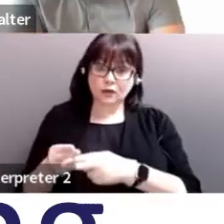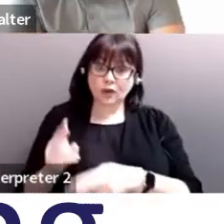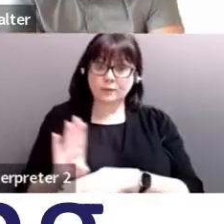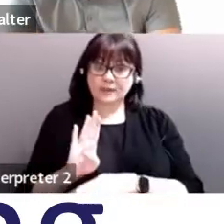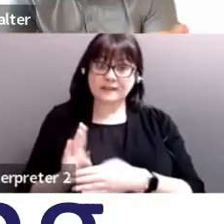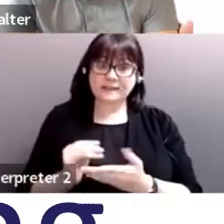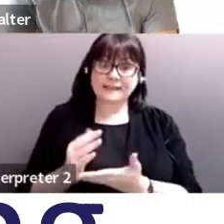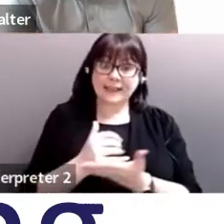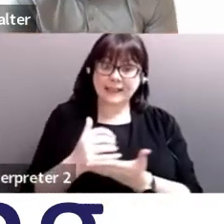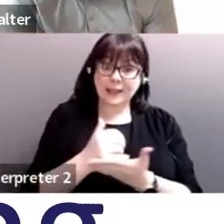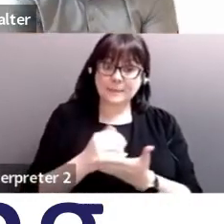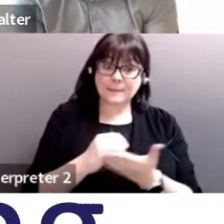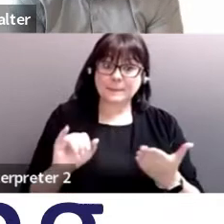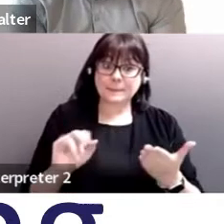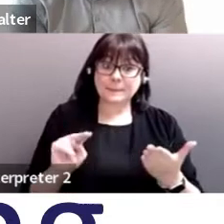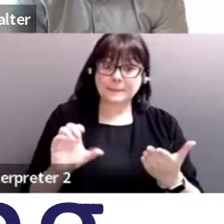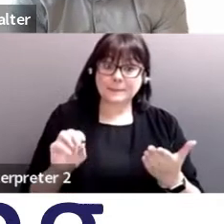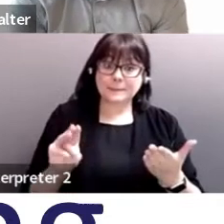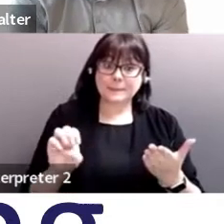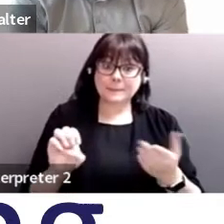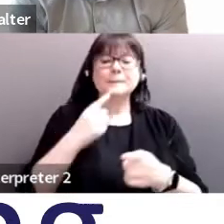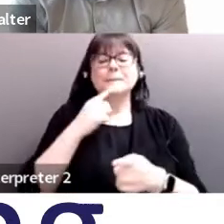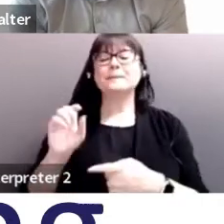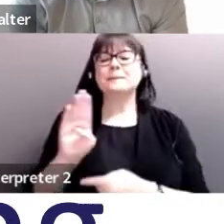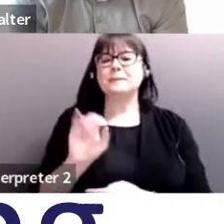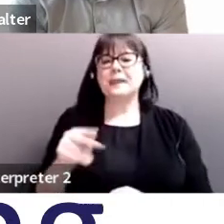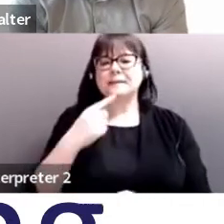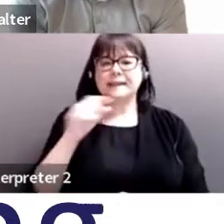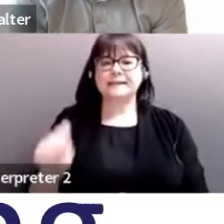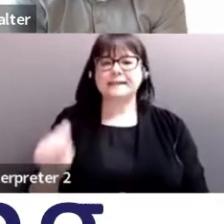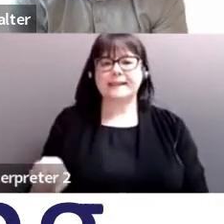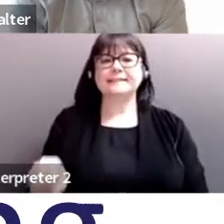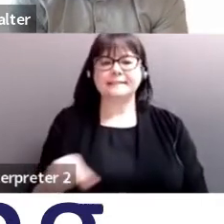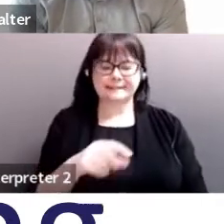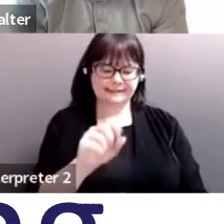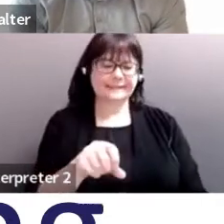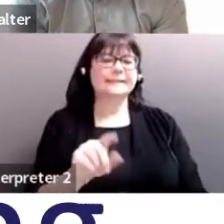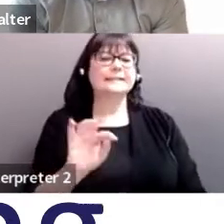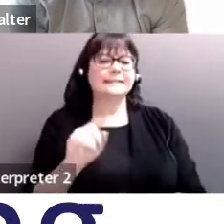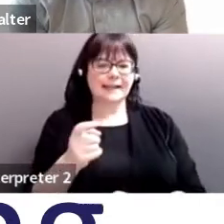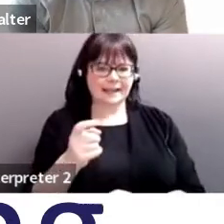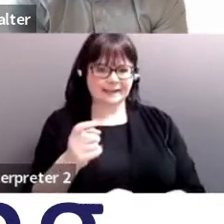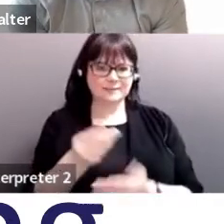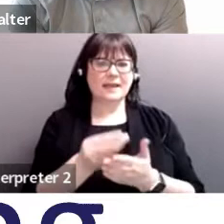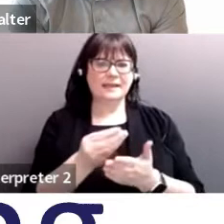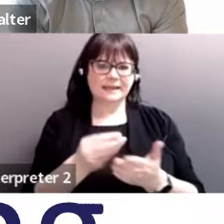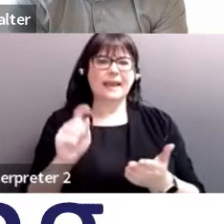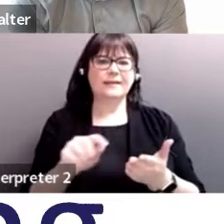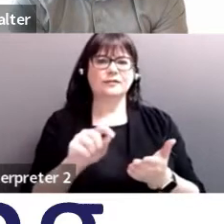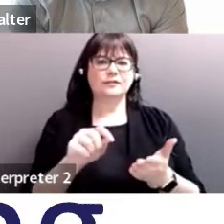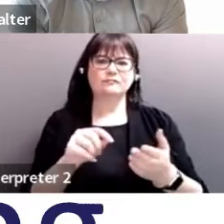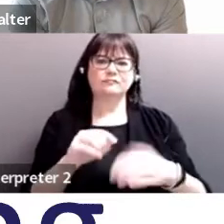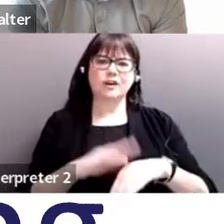do. So grants are taxable. So you'll have to note that at the end of year. And so that yes, that is a very